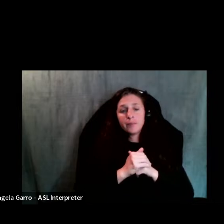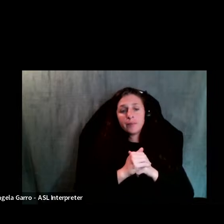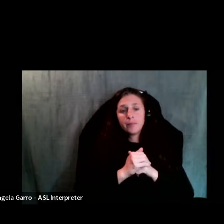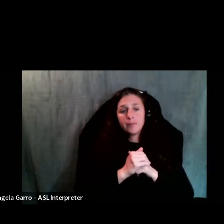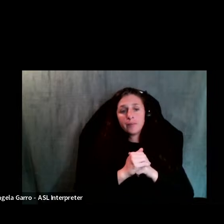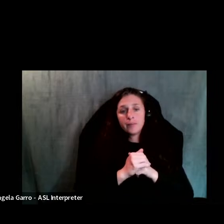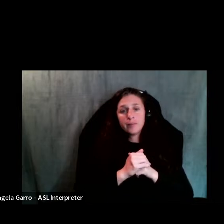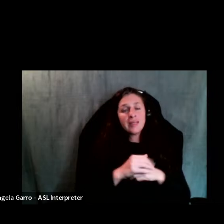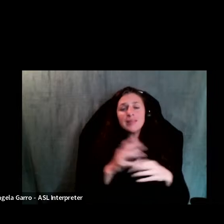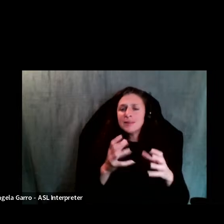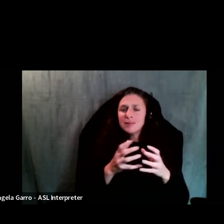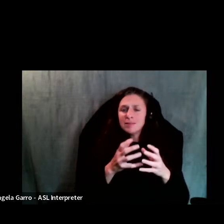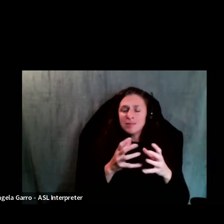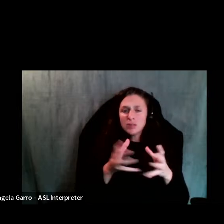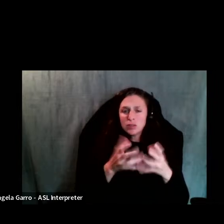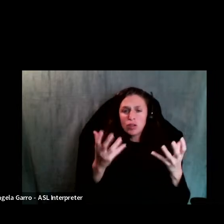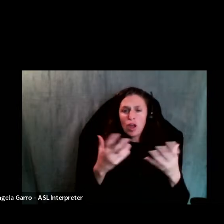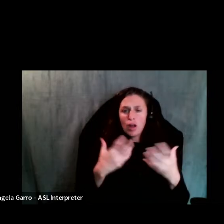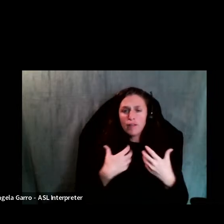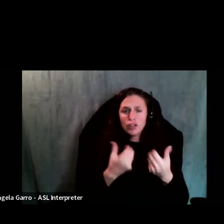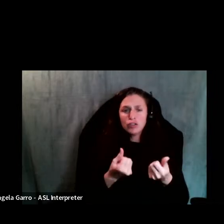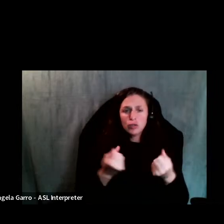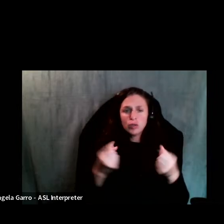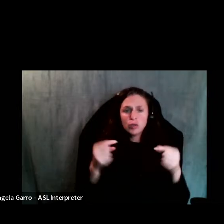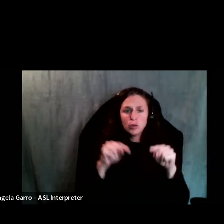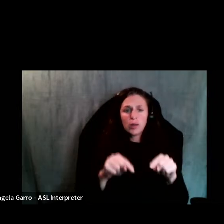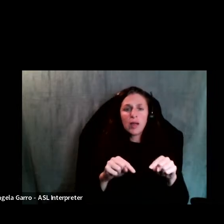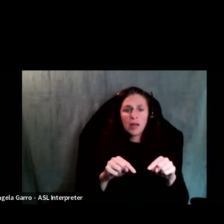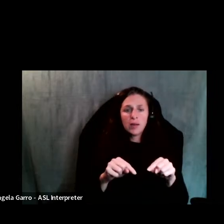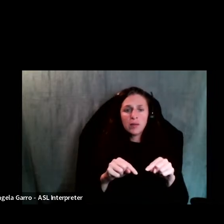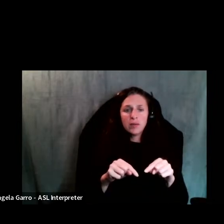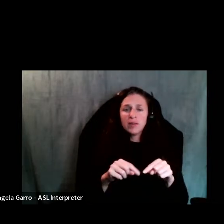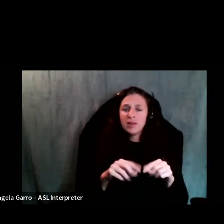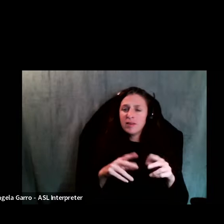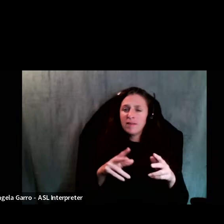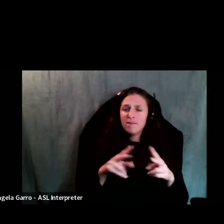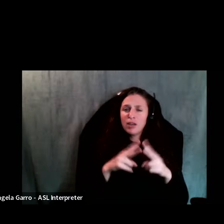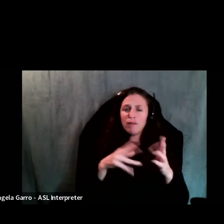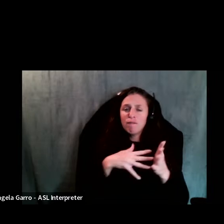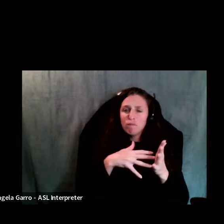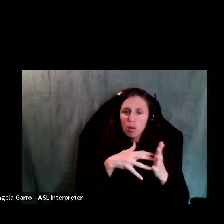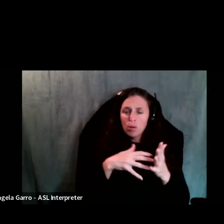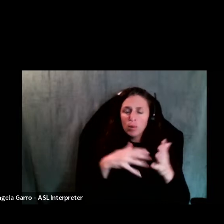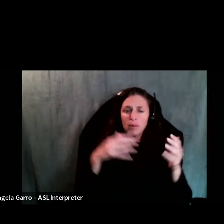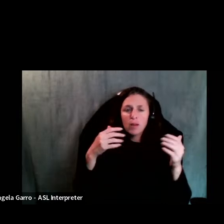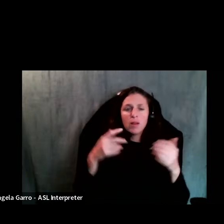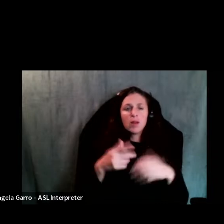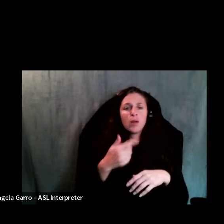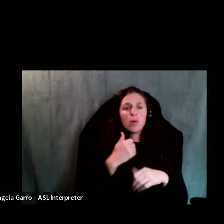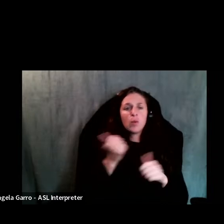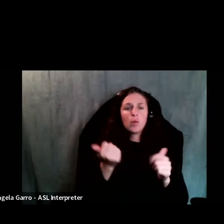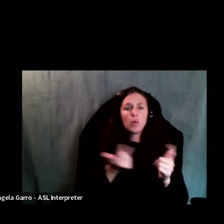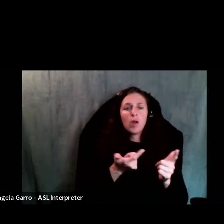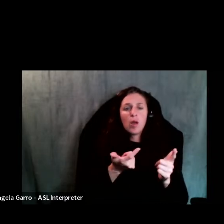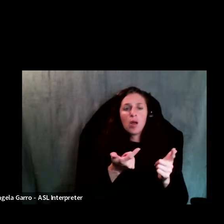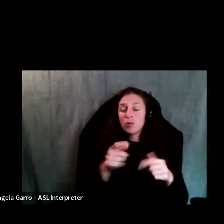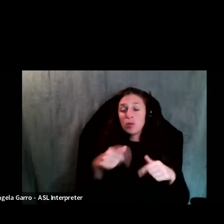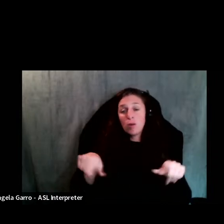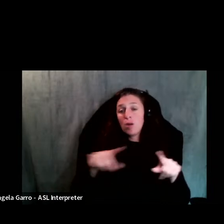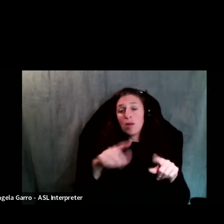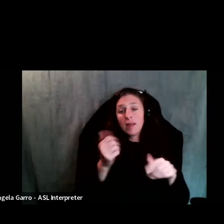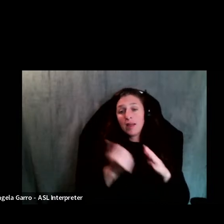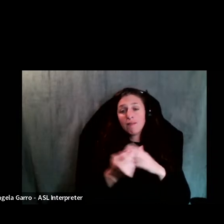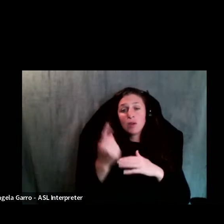a lot of courage to come here. It's very vulnerable. We all are,